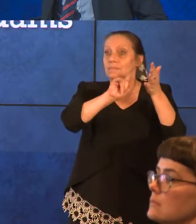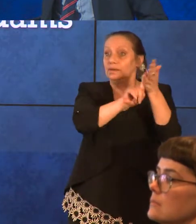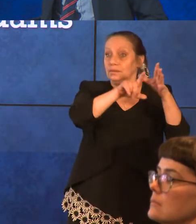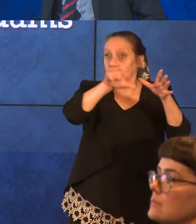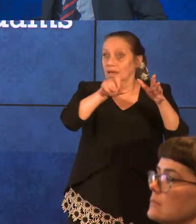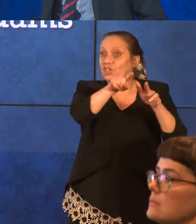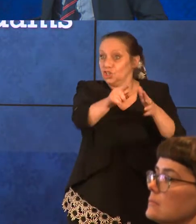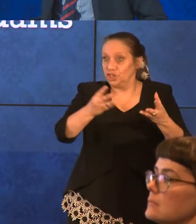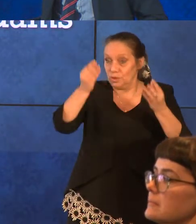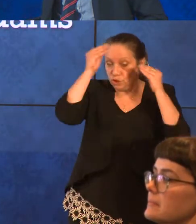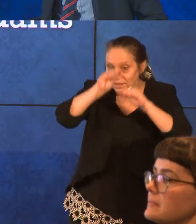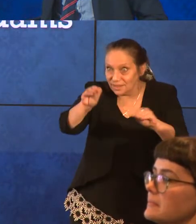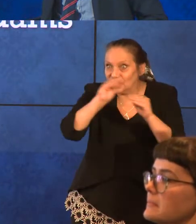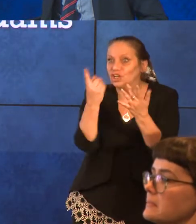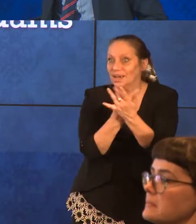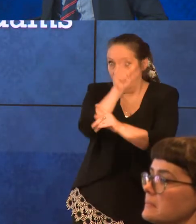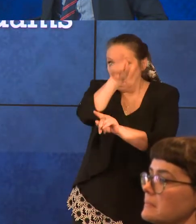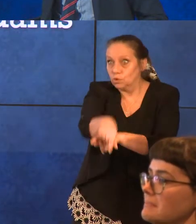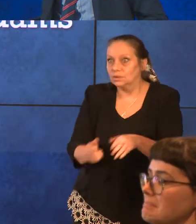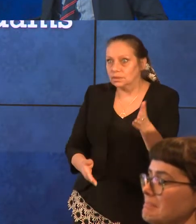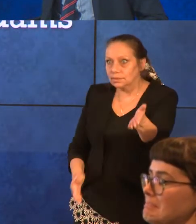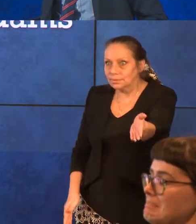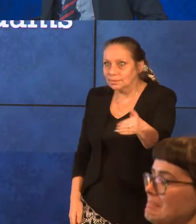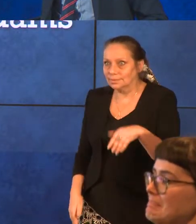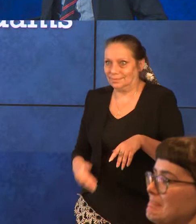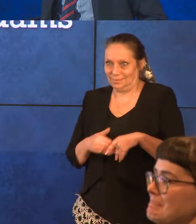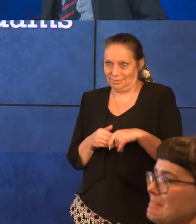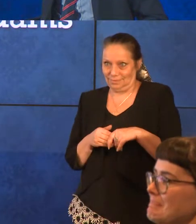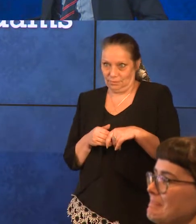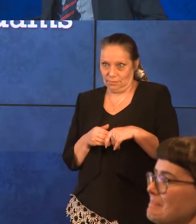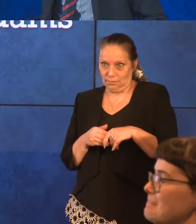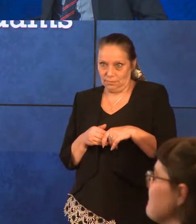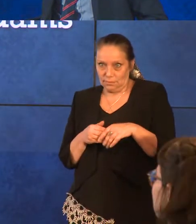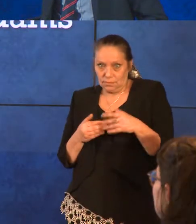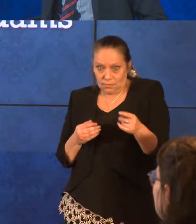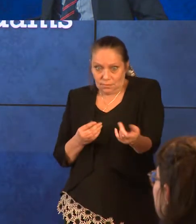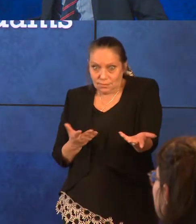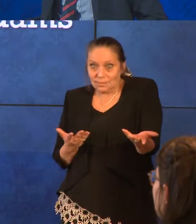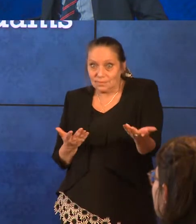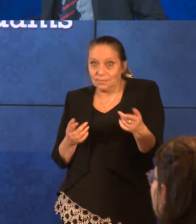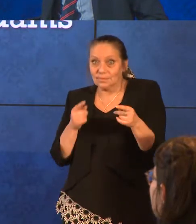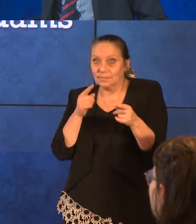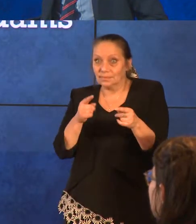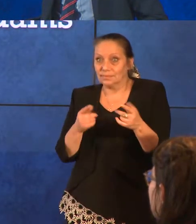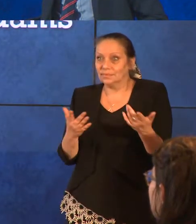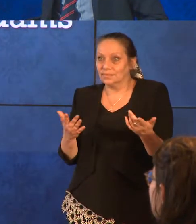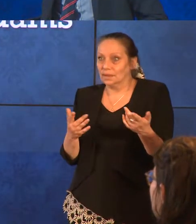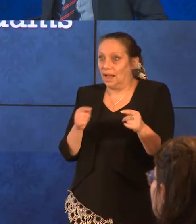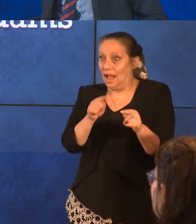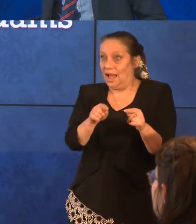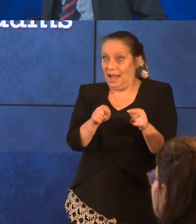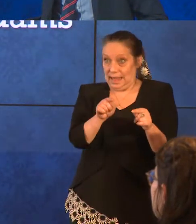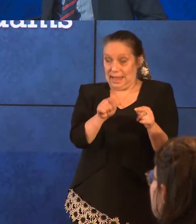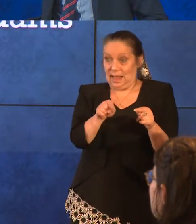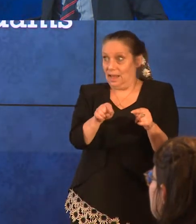training someone. And then they also did during this, they also did